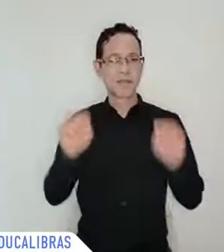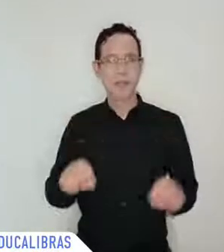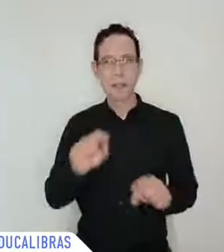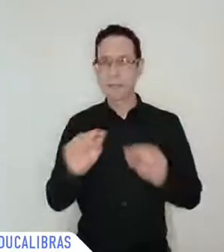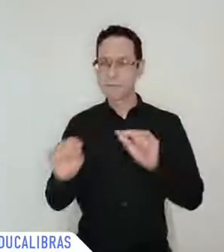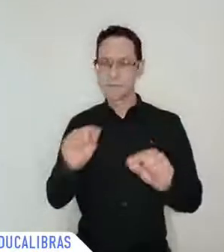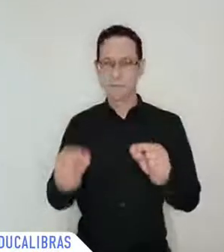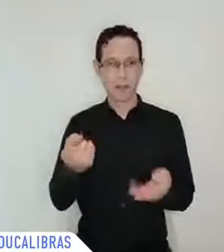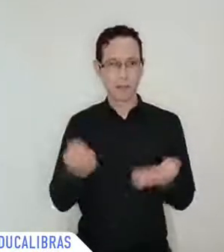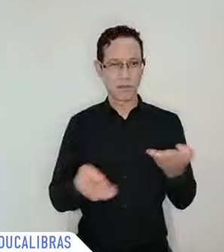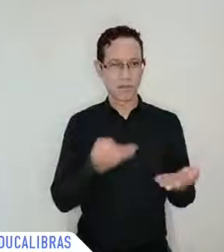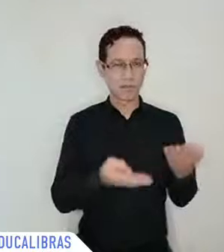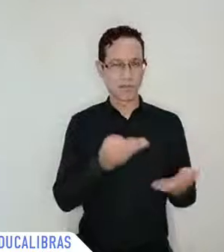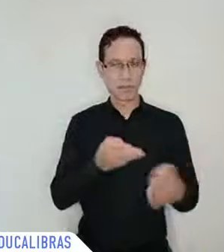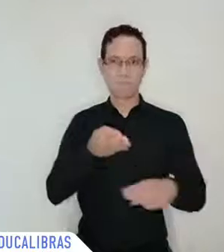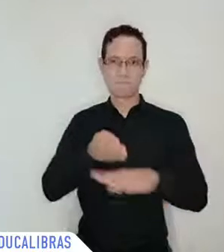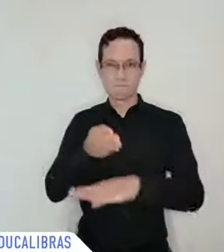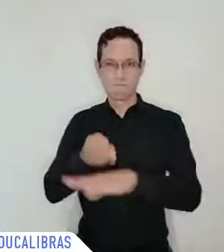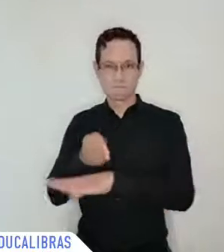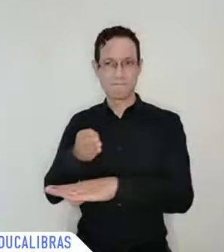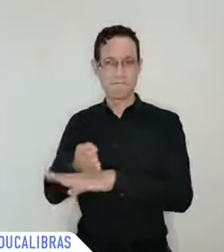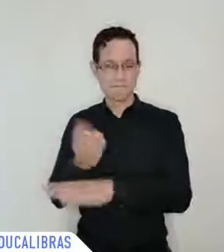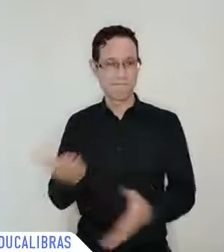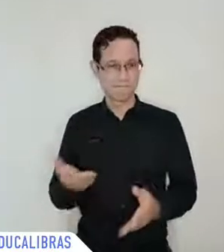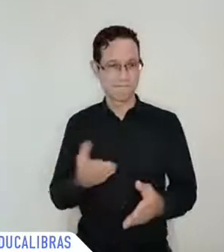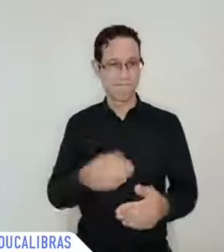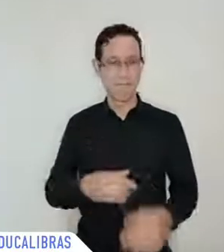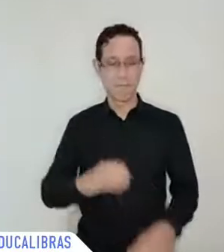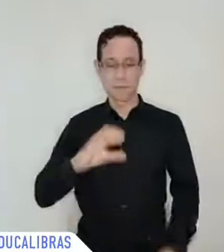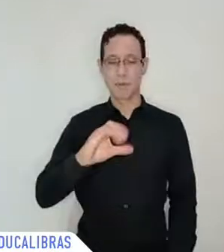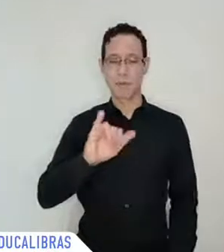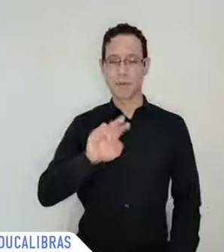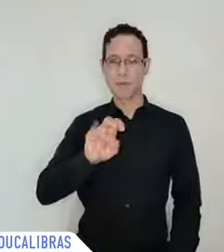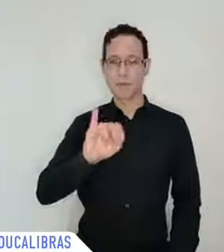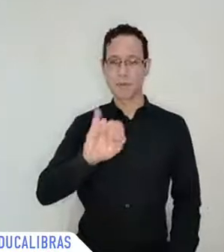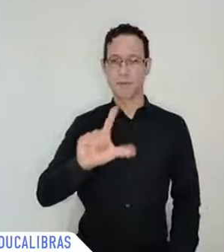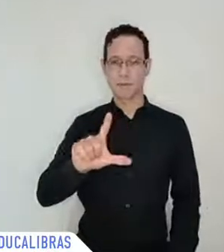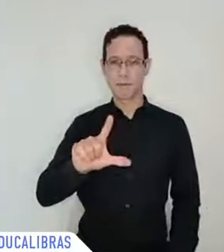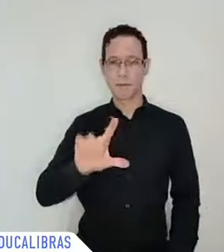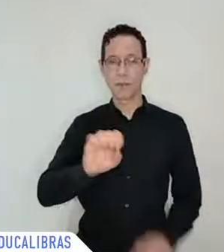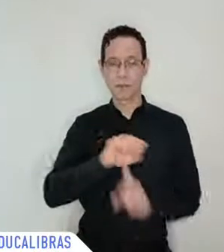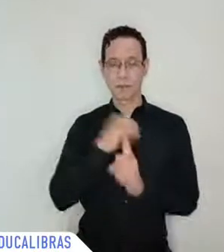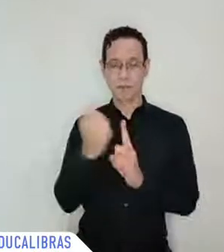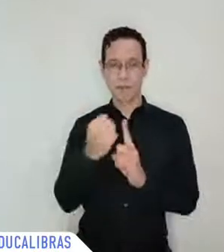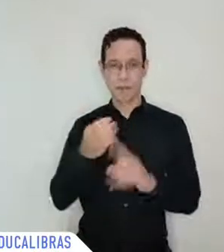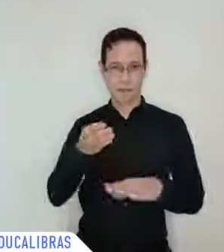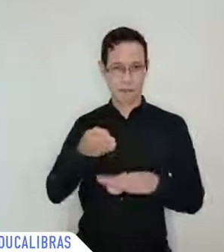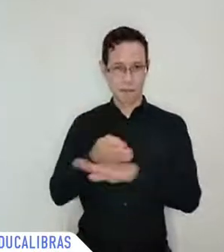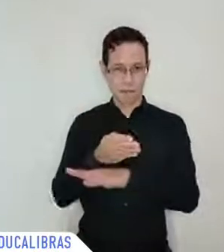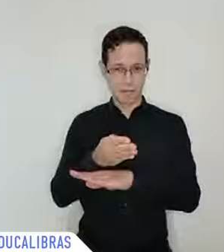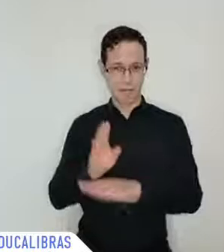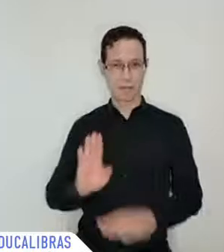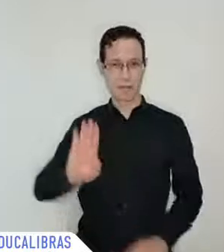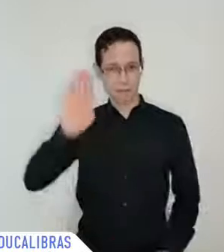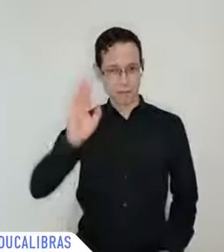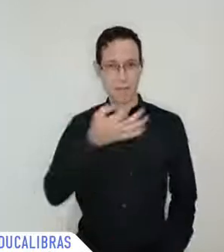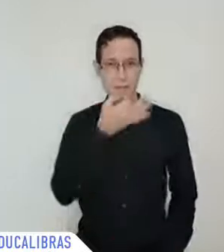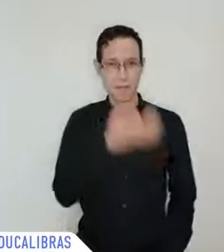authoritarian wave of actions. We see a restriction of civic